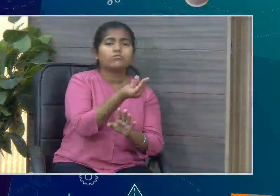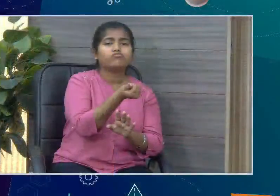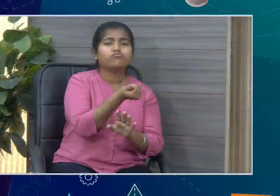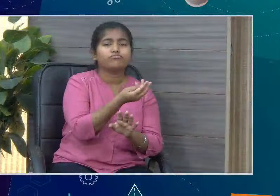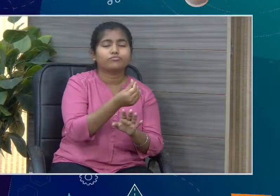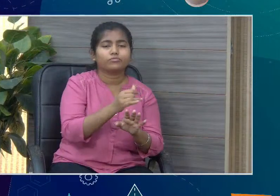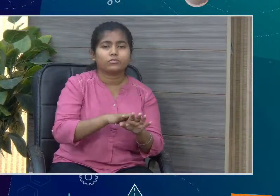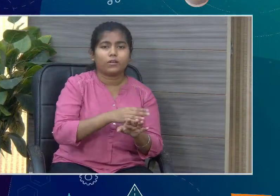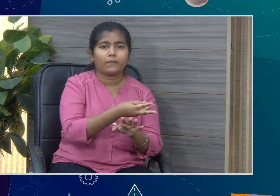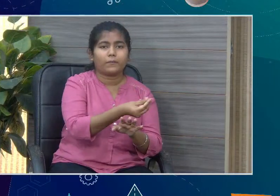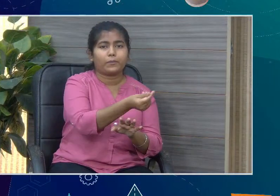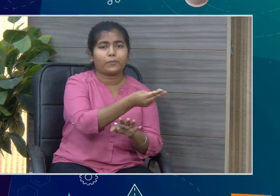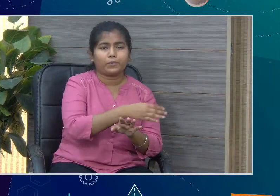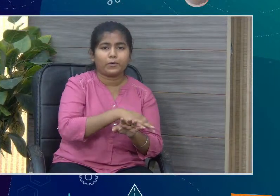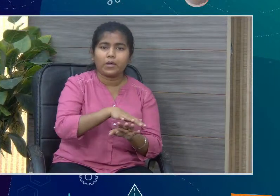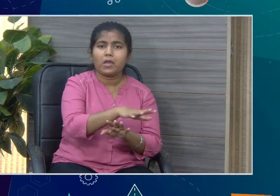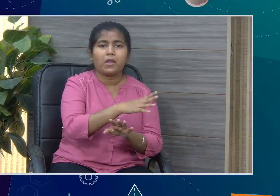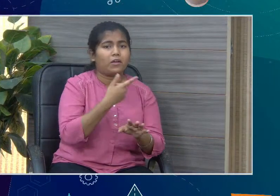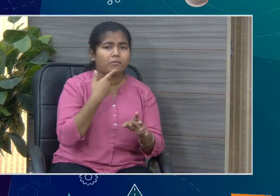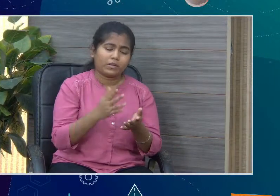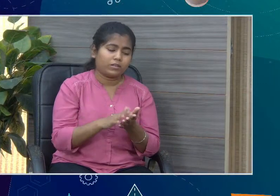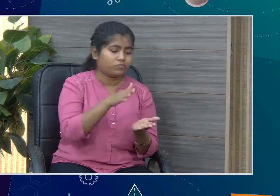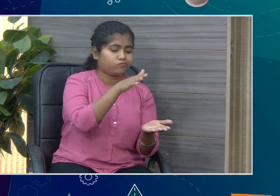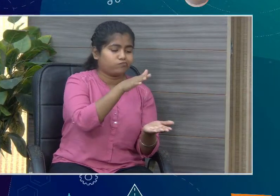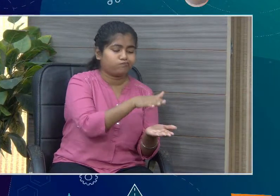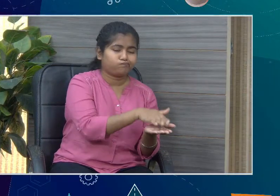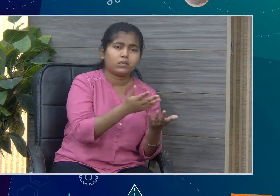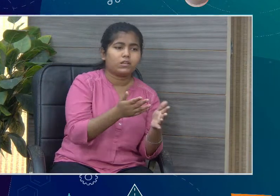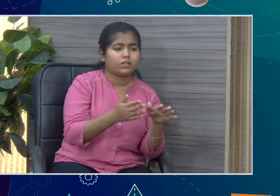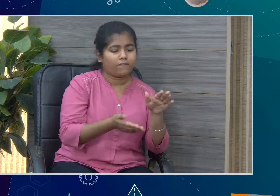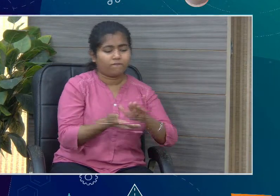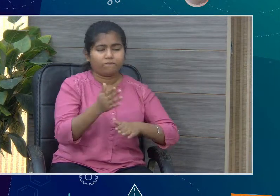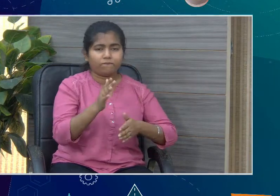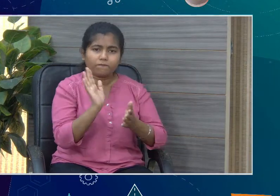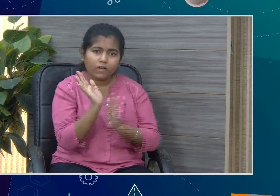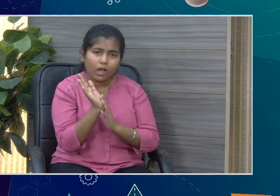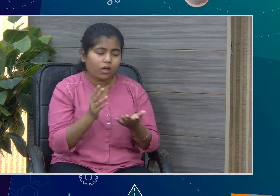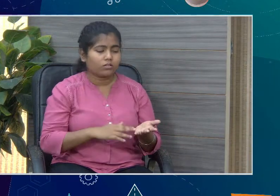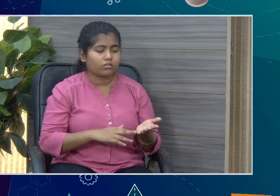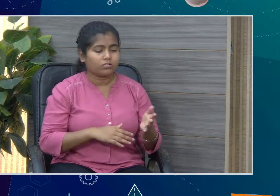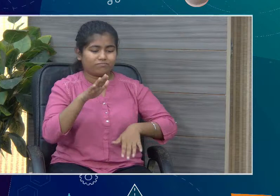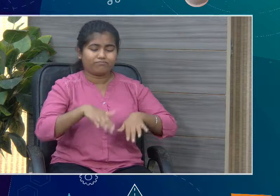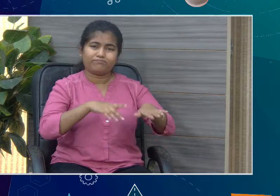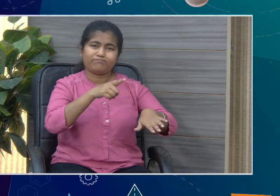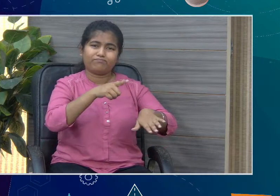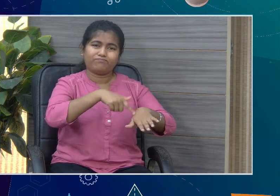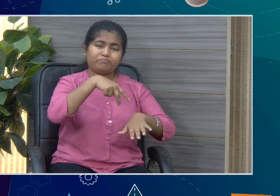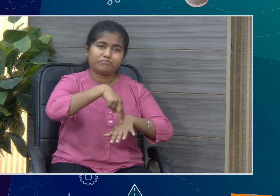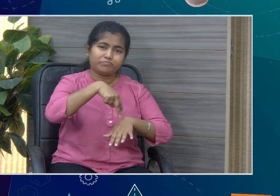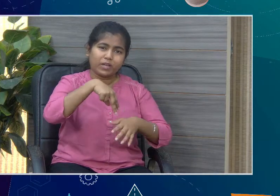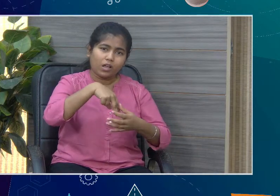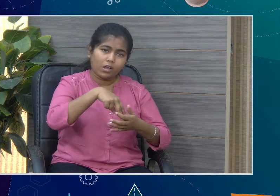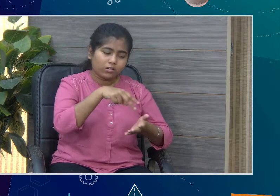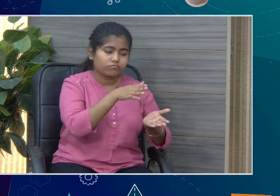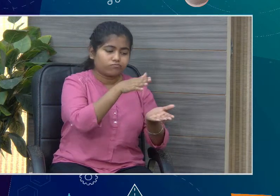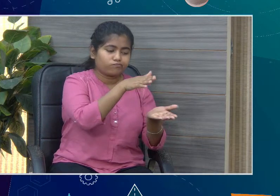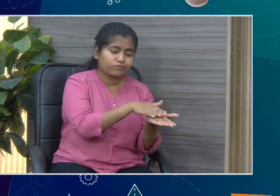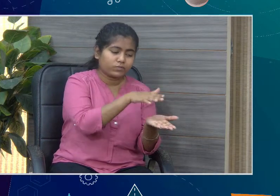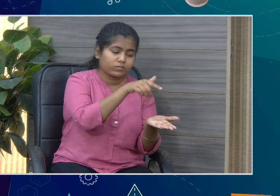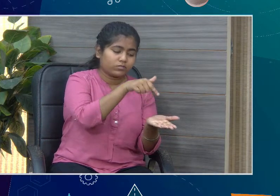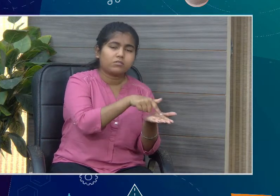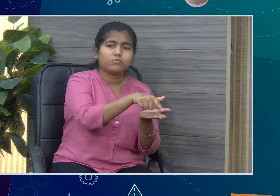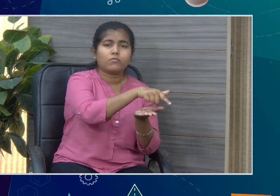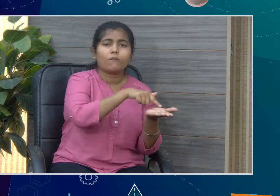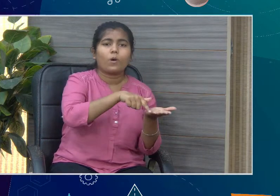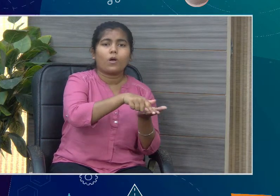can have a print of it. So this is the place. He was moving in the sea, his ship sank over